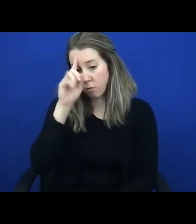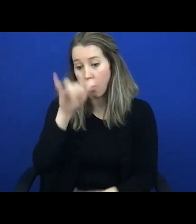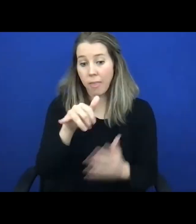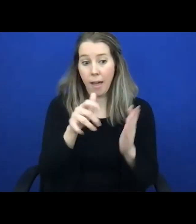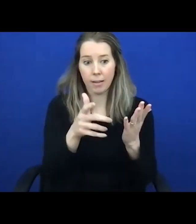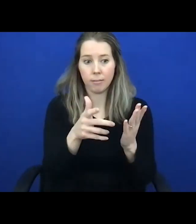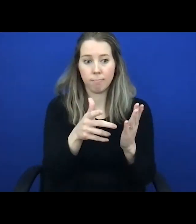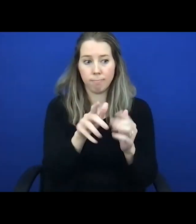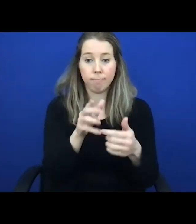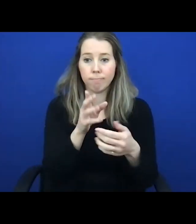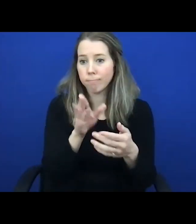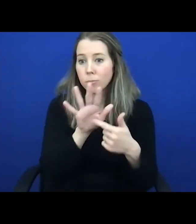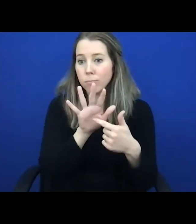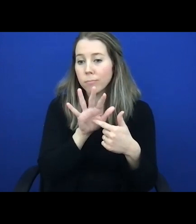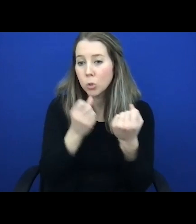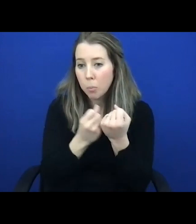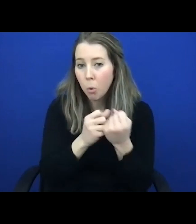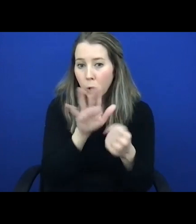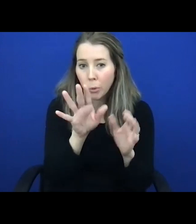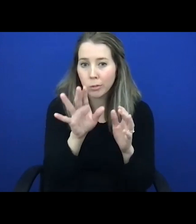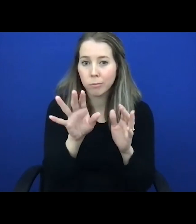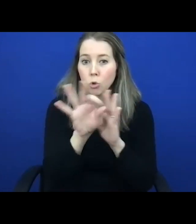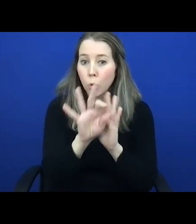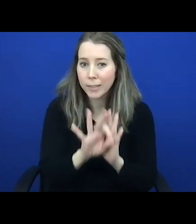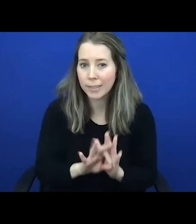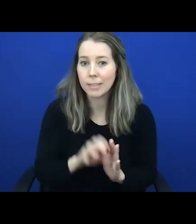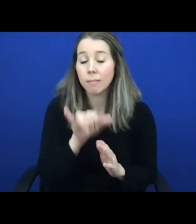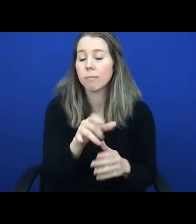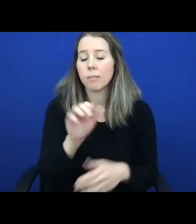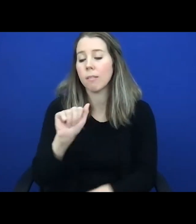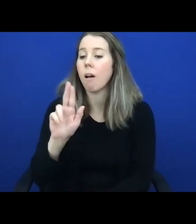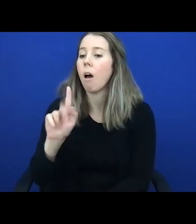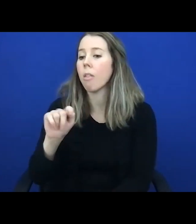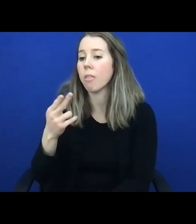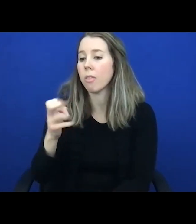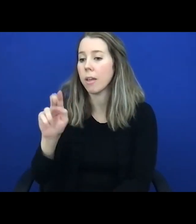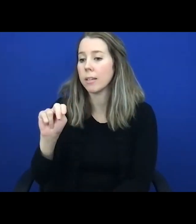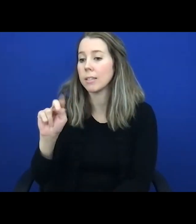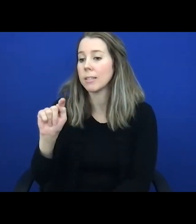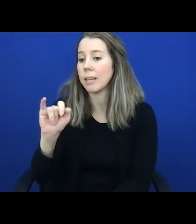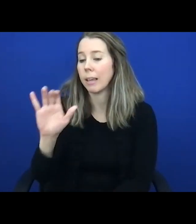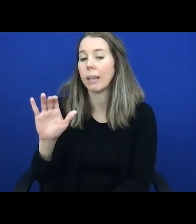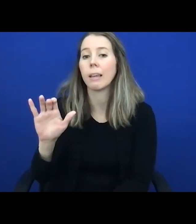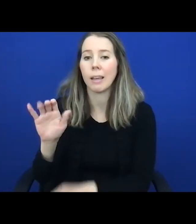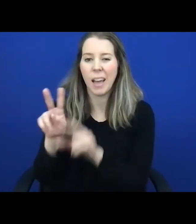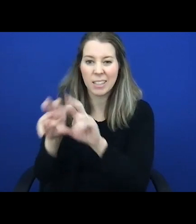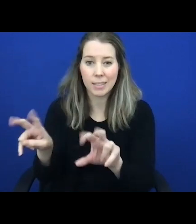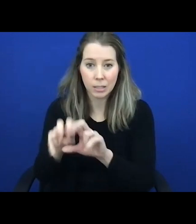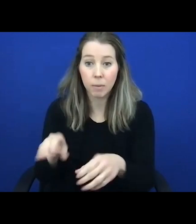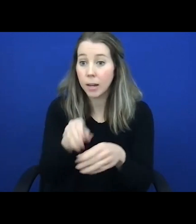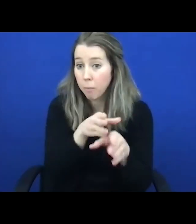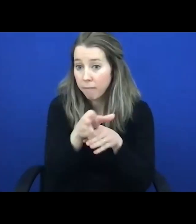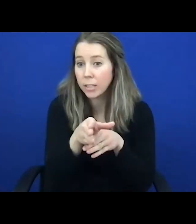you've made, right? So that's an example of an authentic assessment in a professional context,